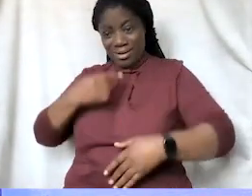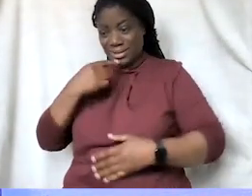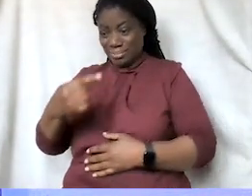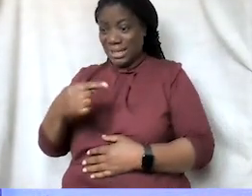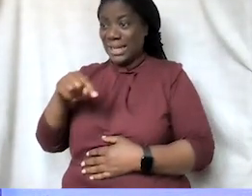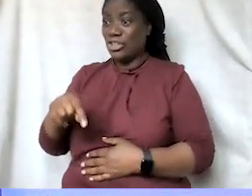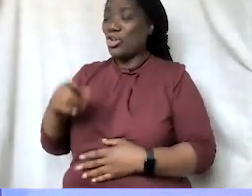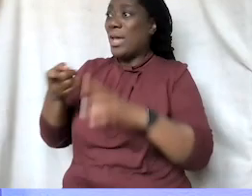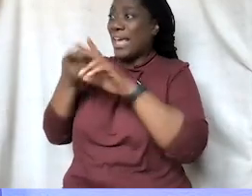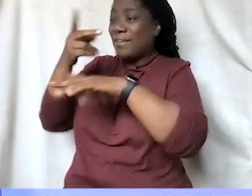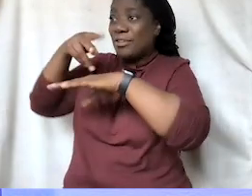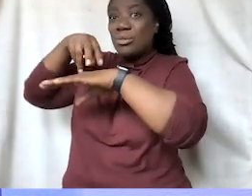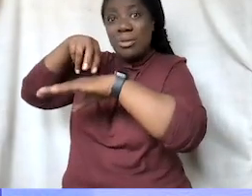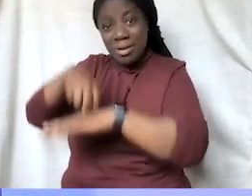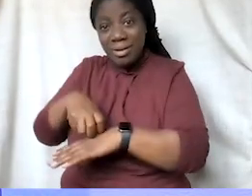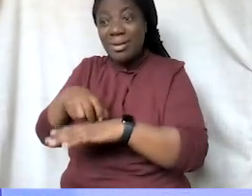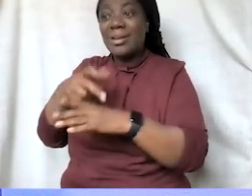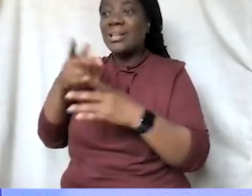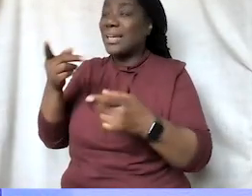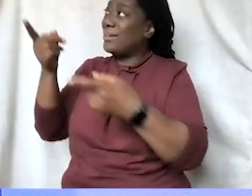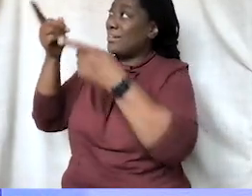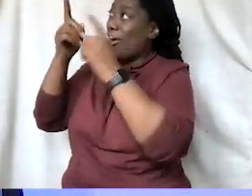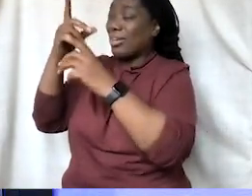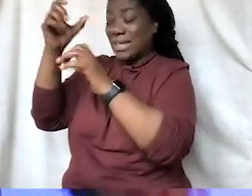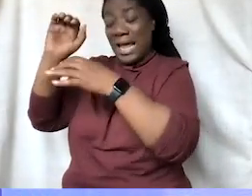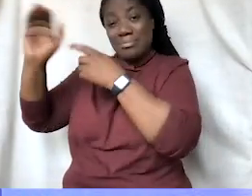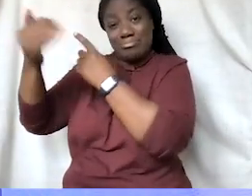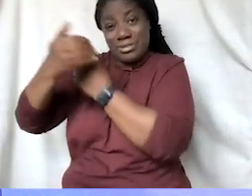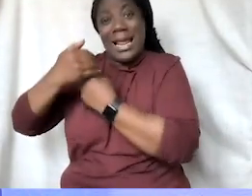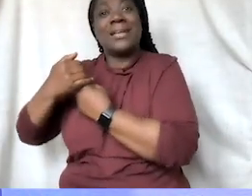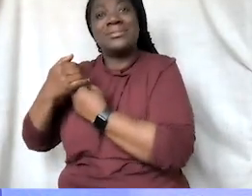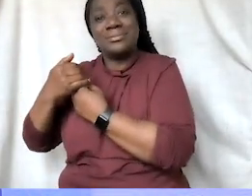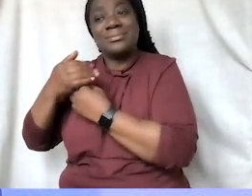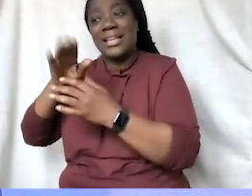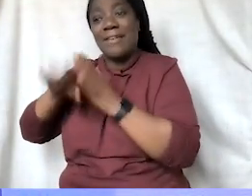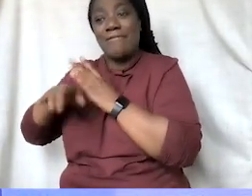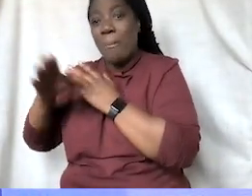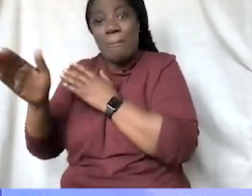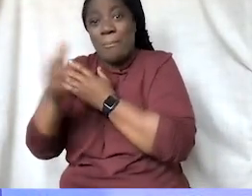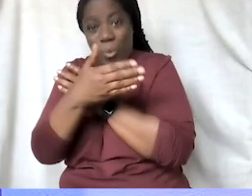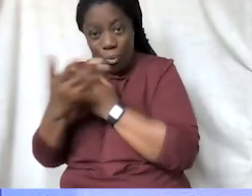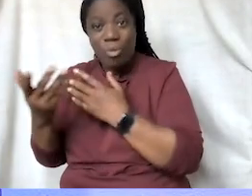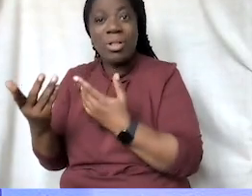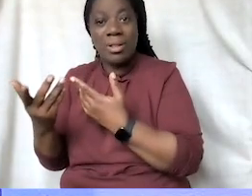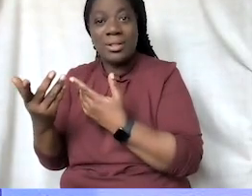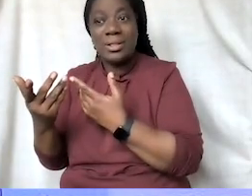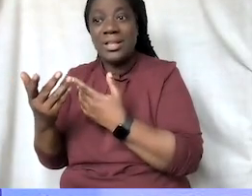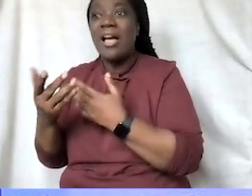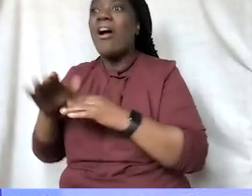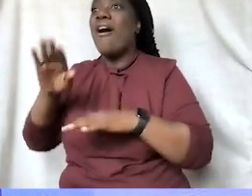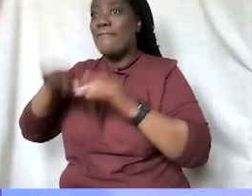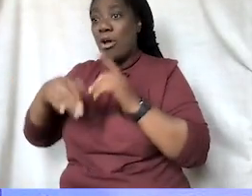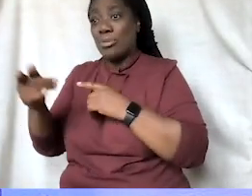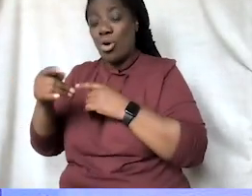if you fall on your knees, God can protect you against the evil one and from your